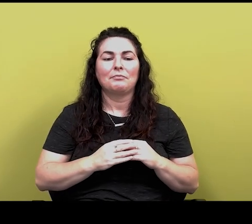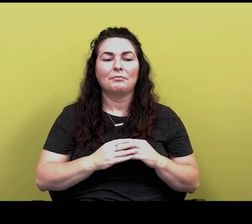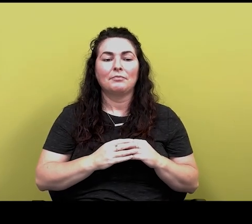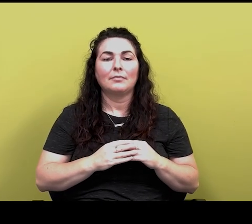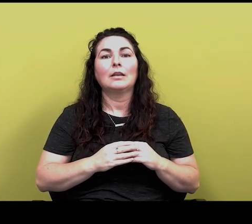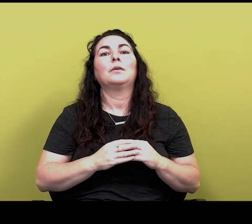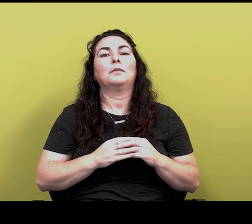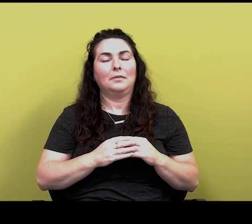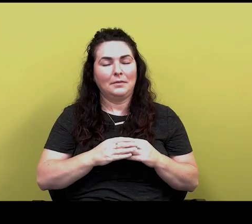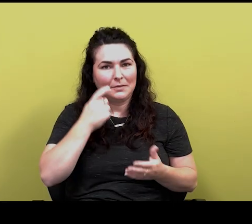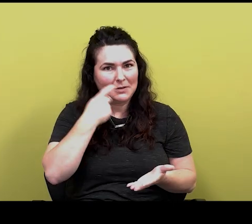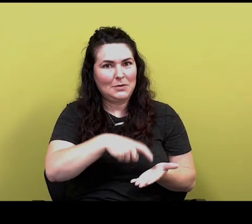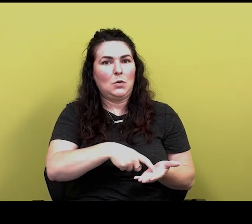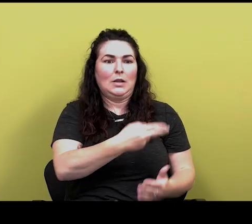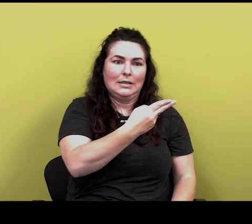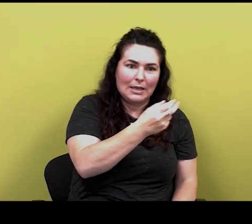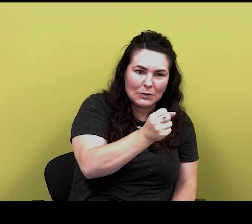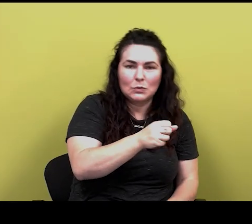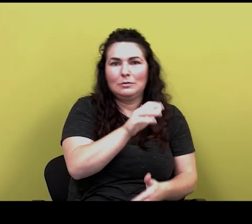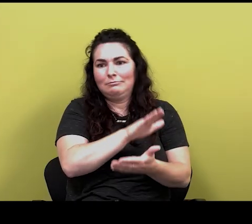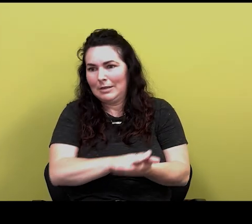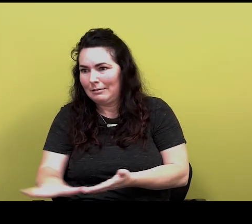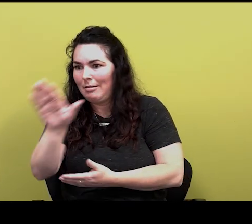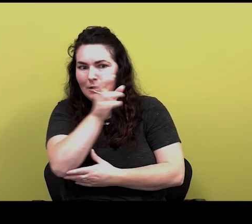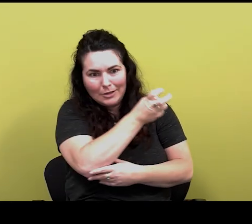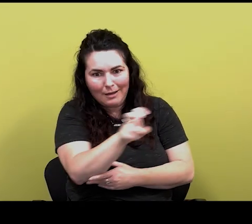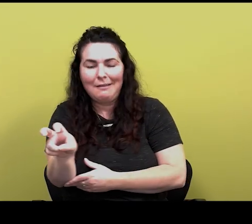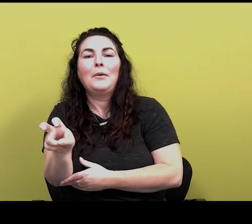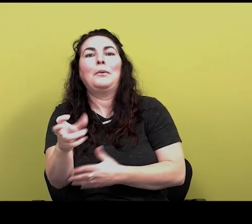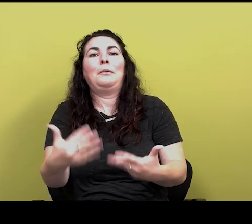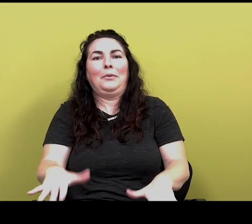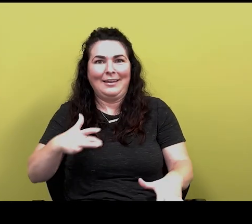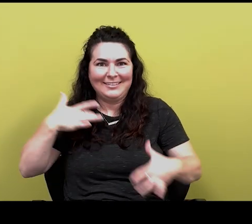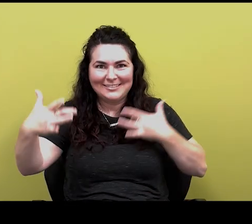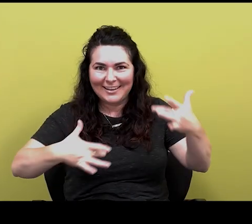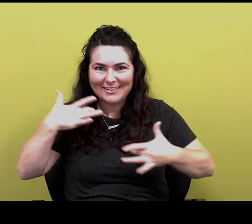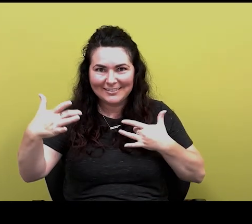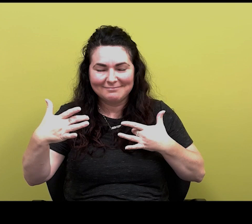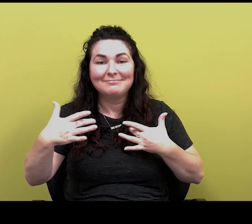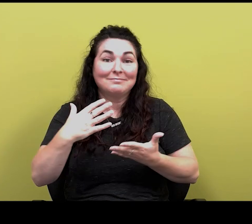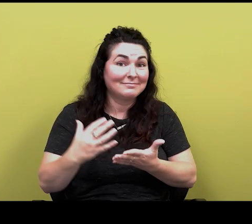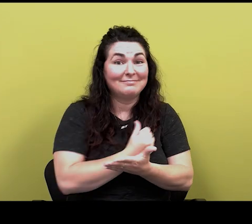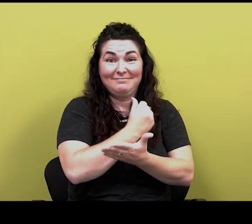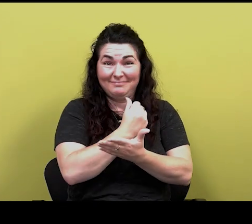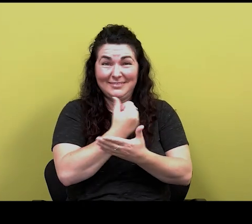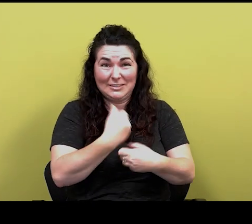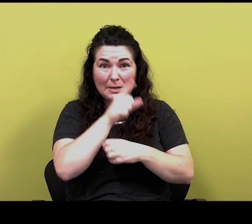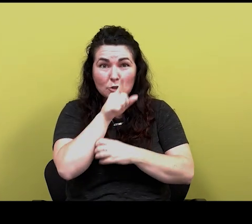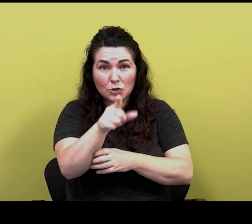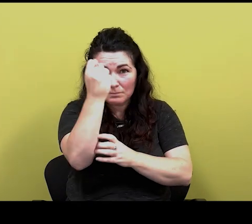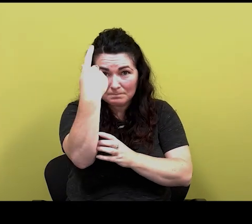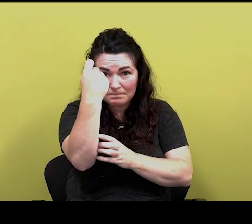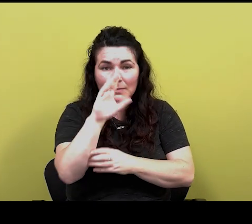As you're no doubt experiencing right now, making the transition to college is an exciting time. Being proactive and taking the time to understand your rights